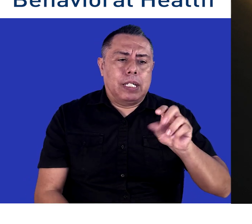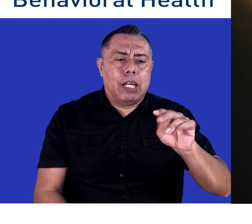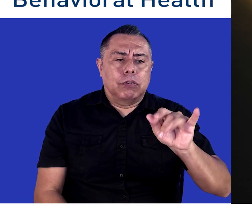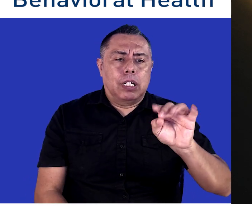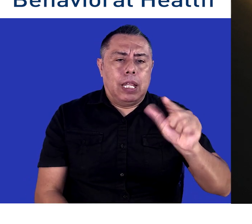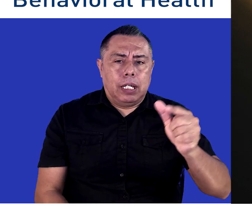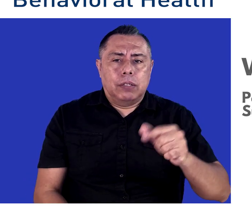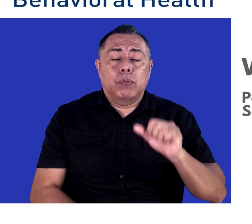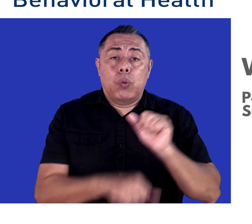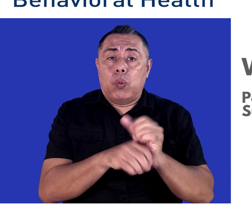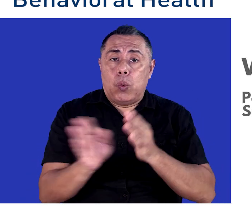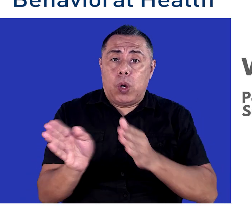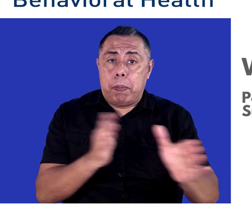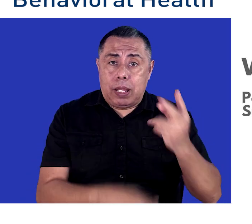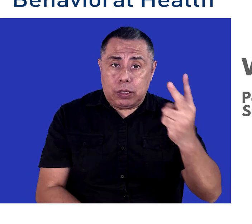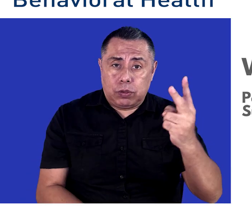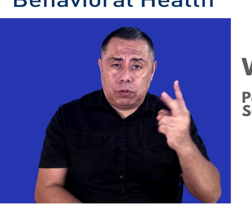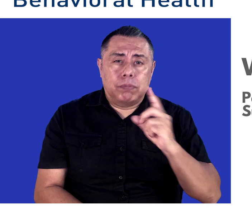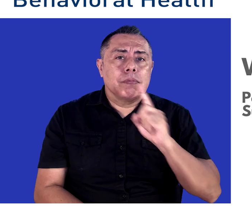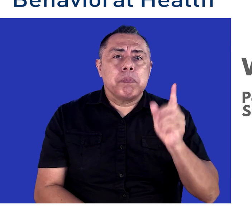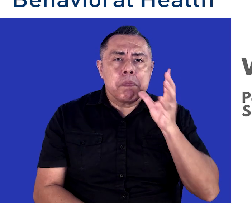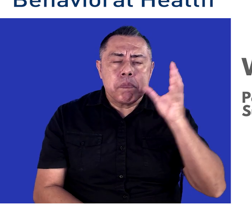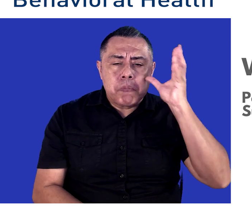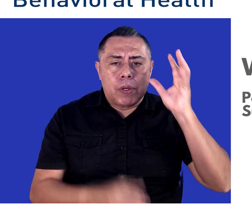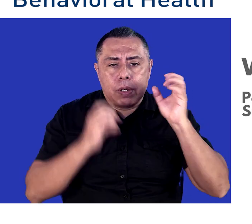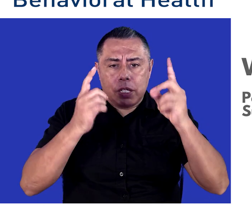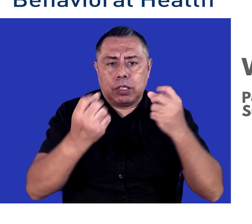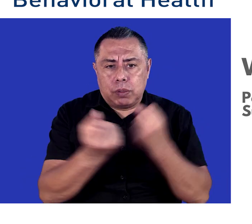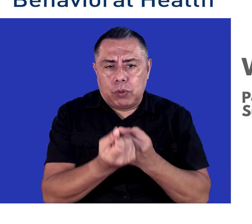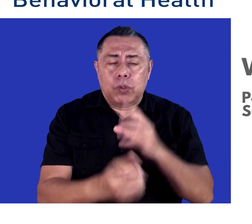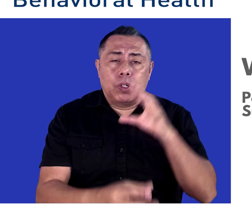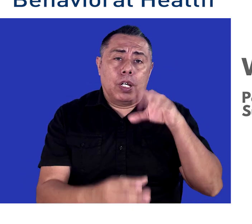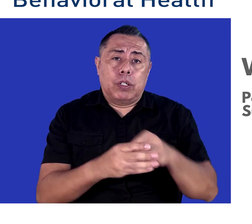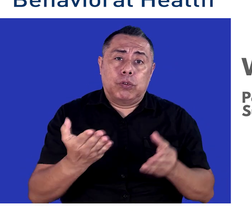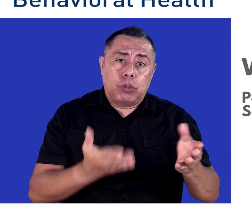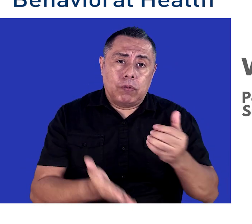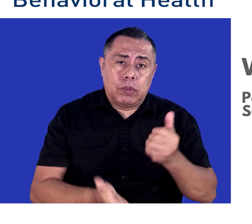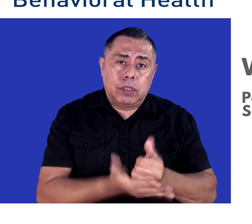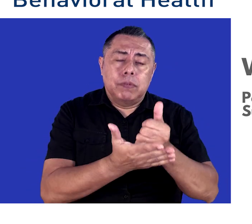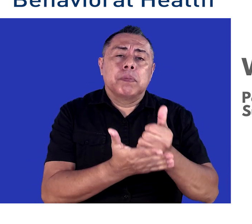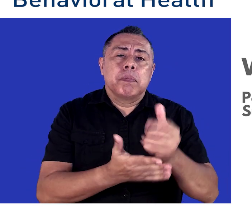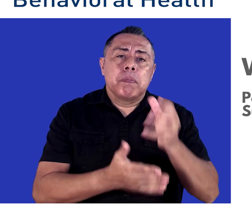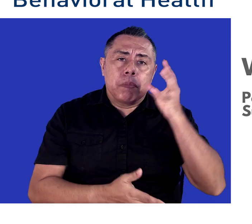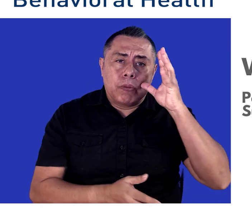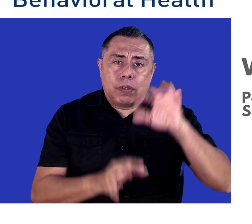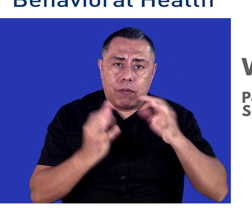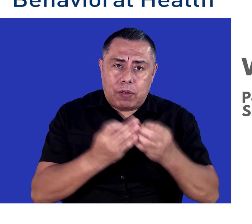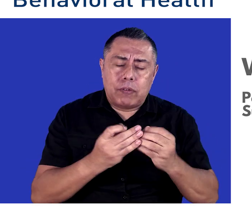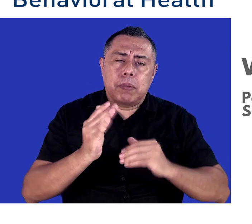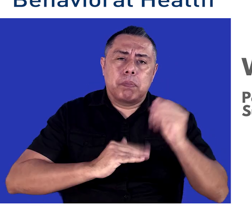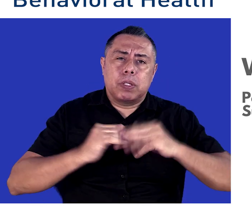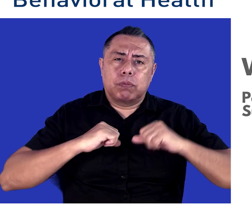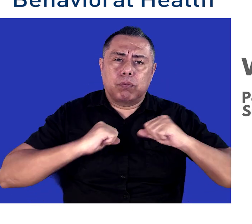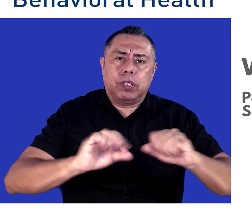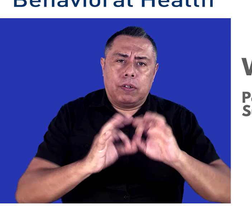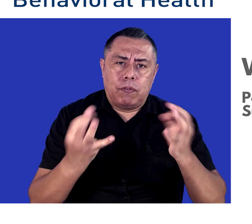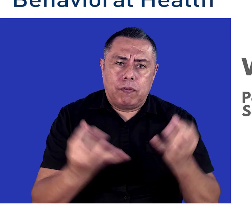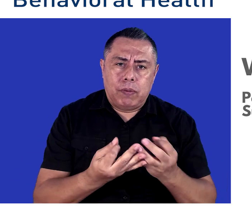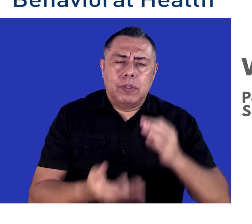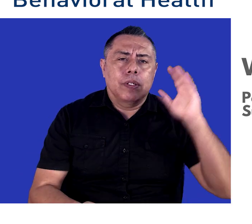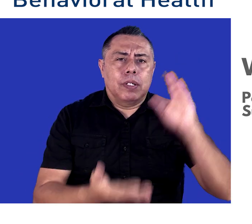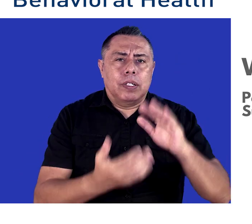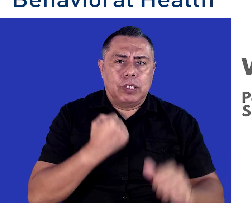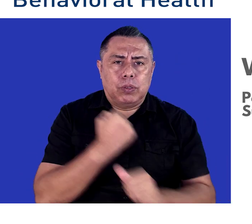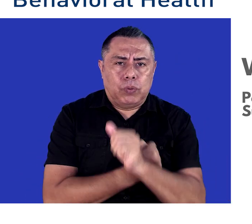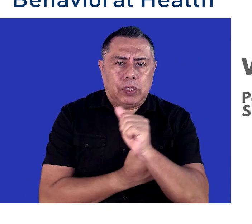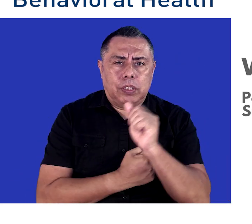www.tiprivco.org/bereavement counseling. Work Plan 2 is parent education and support, which includes services that assist parents and families